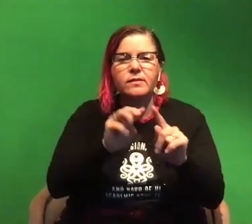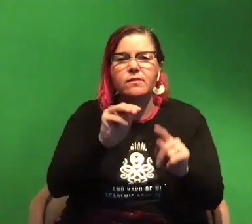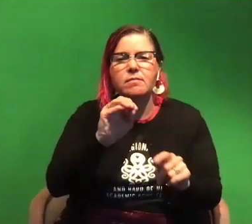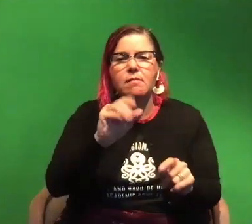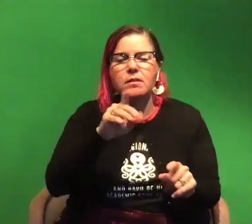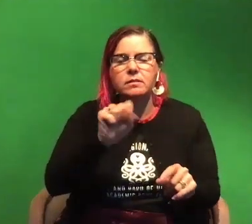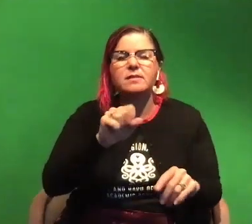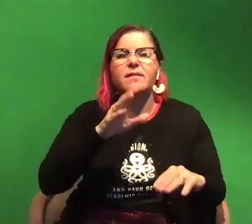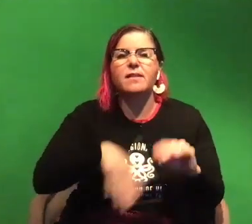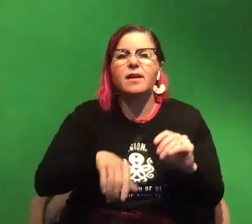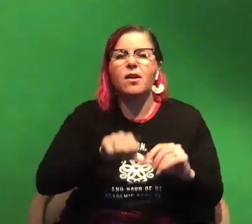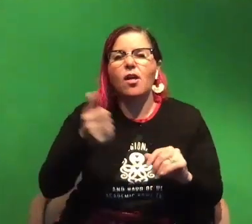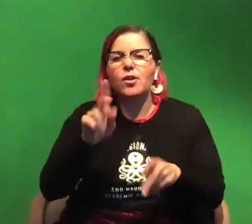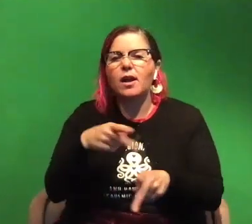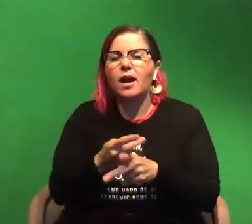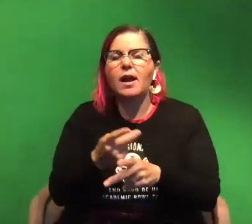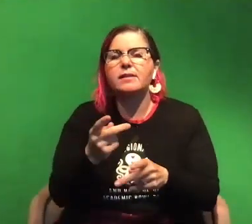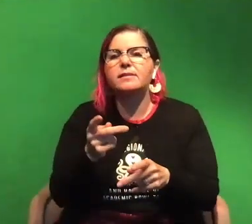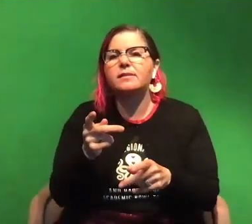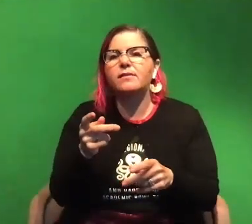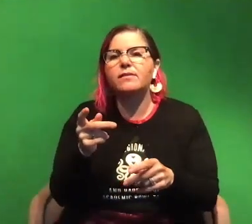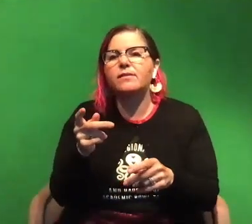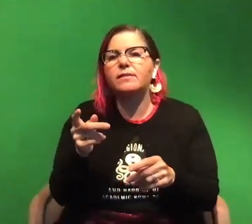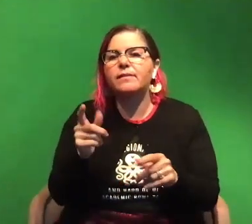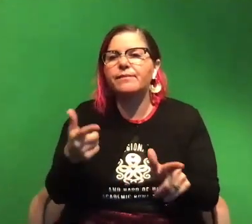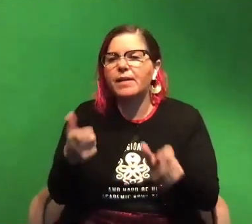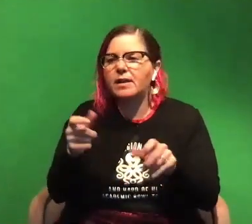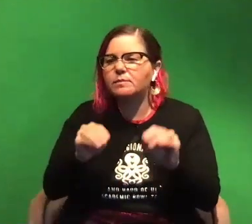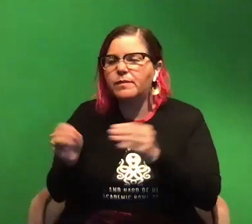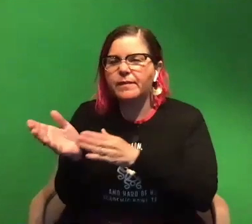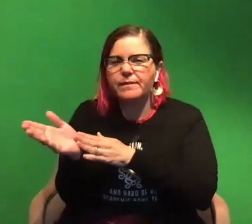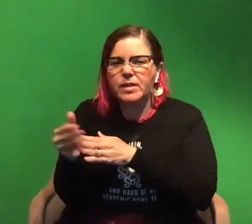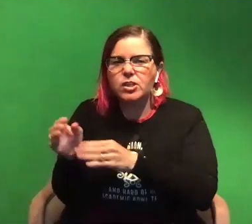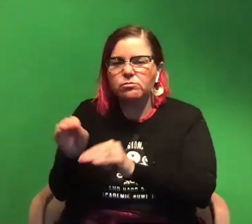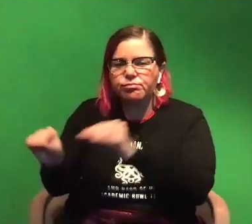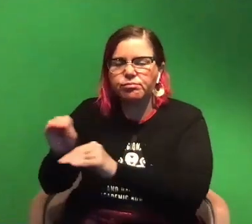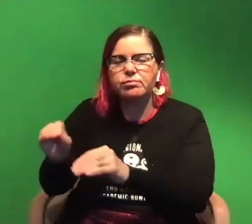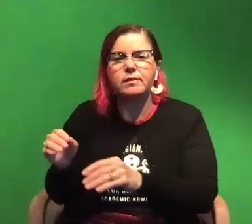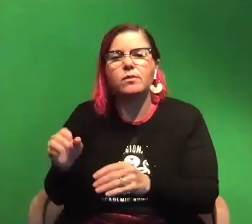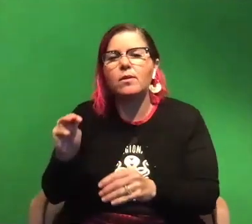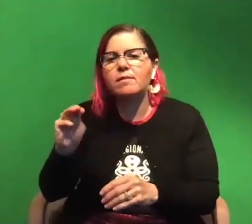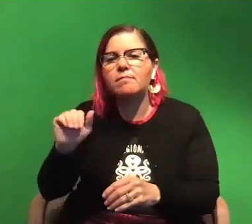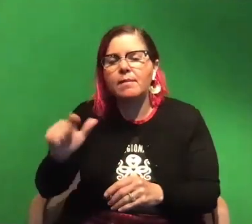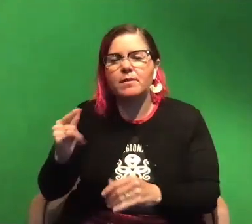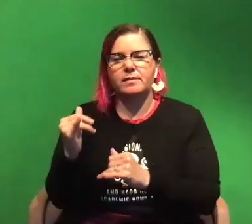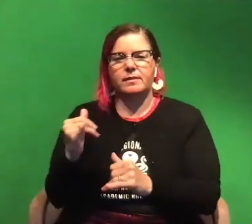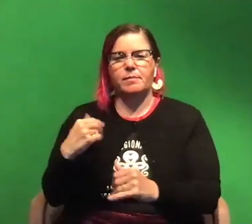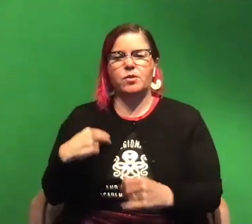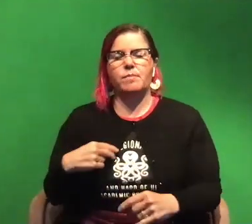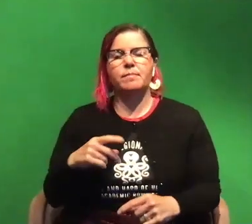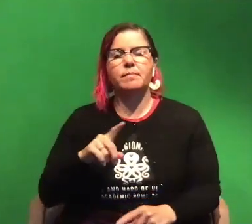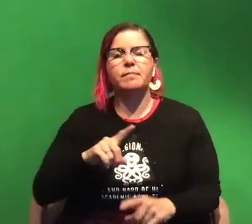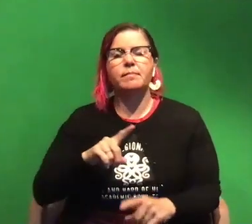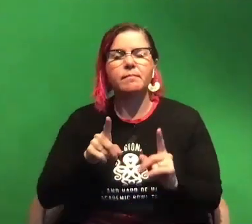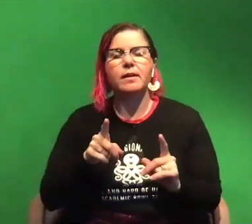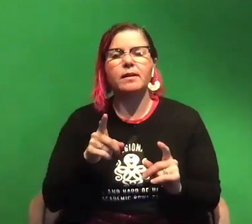any type of highly locomotive, very fast-moving fish or, you know, mammal like we are. But yet we give them a lot